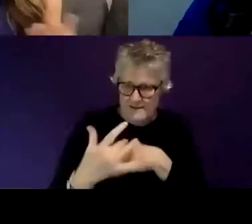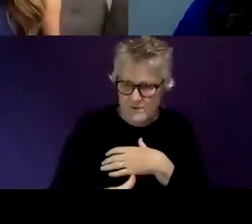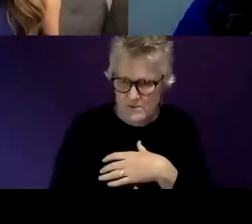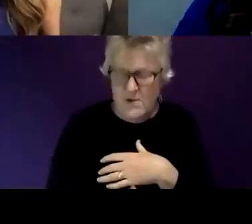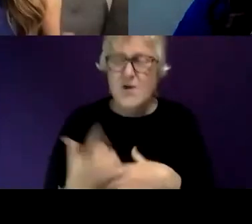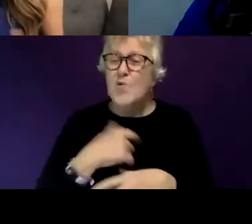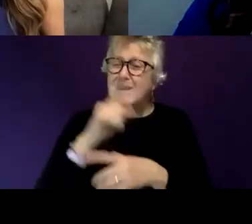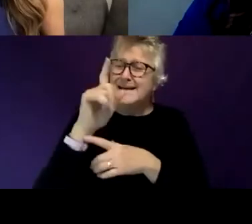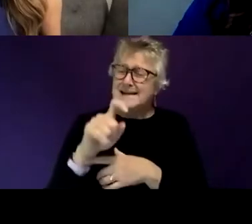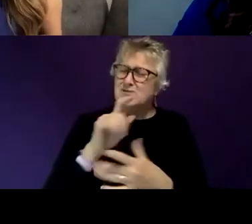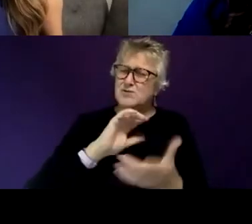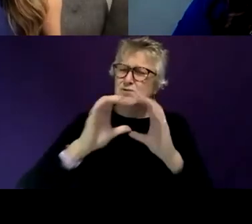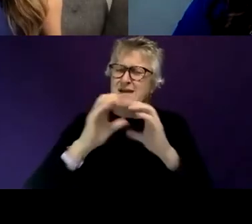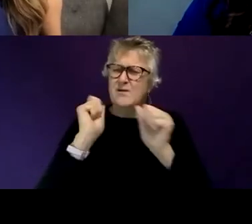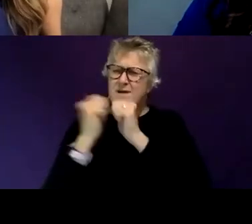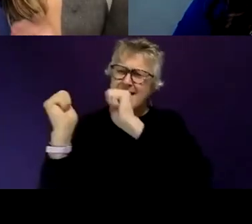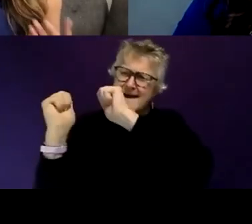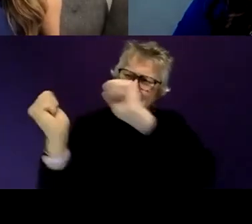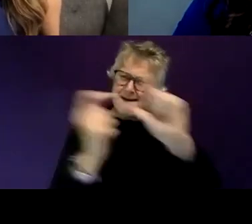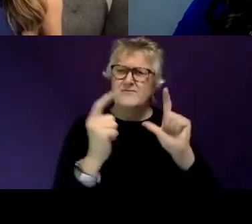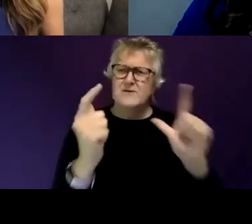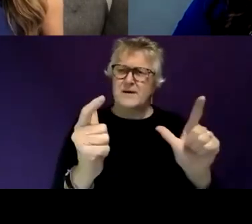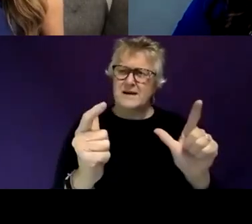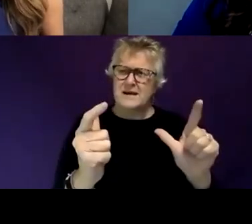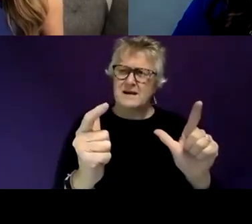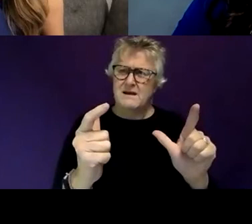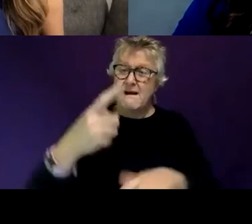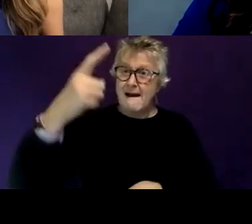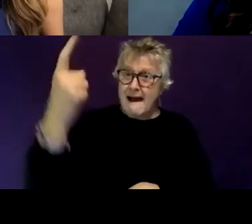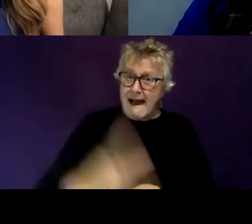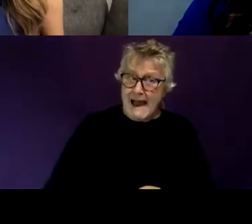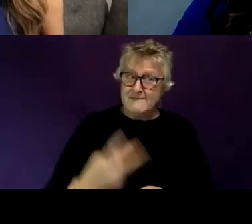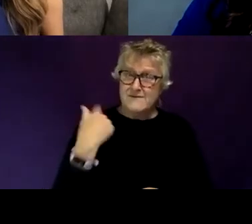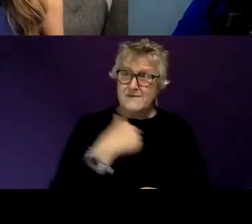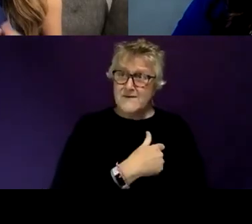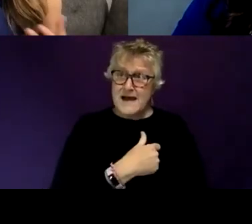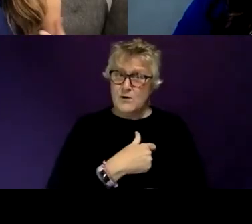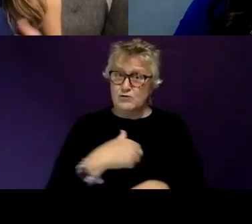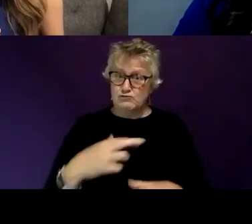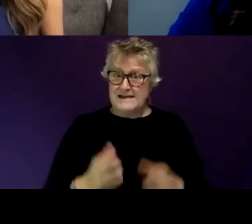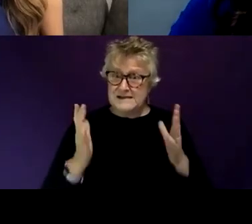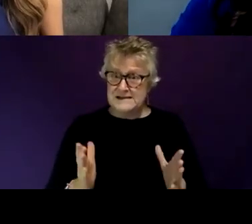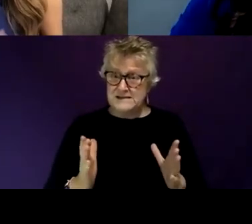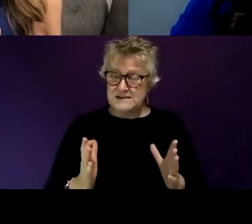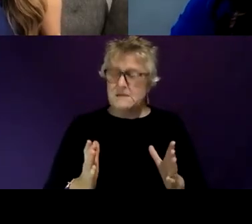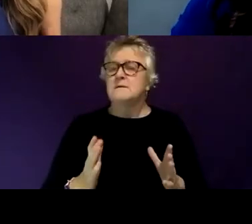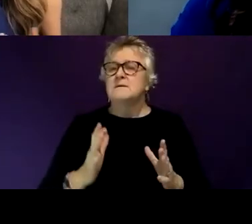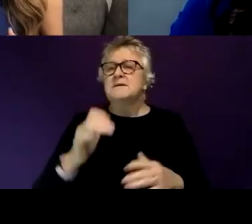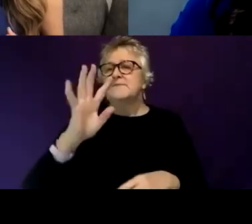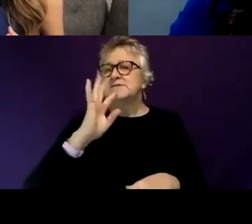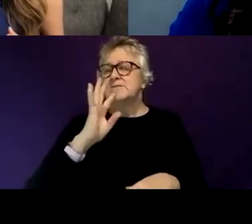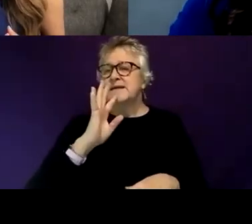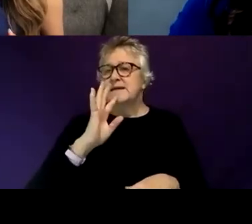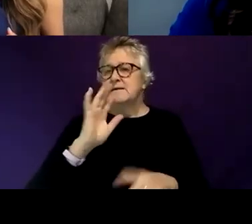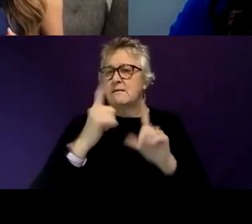half of our residents in LA County speak a language other than English. And if we're only providing materials